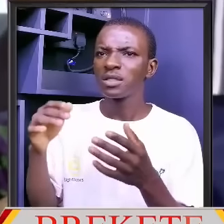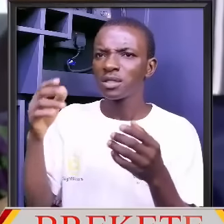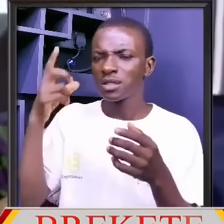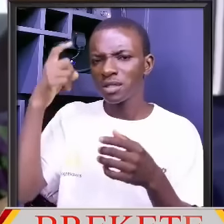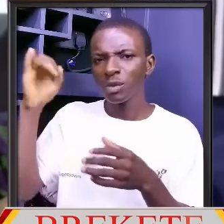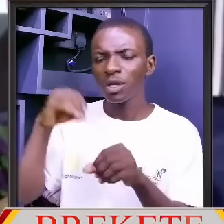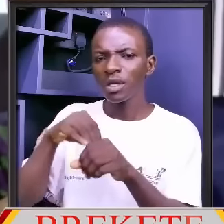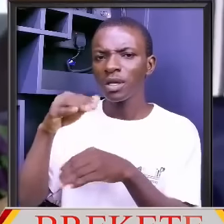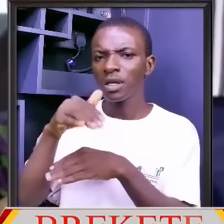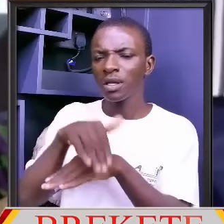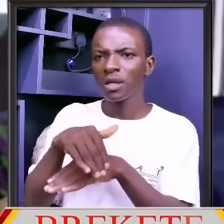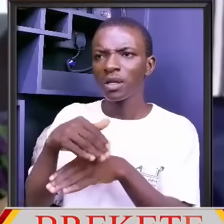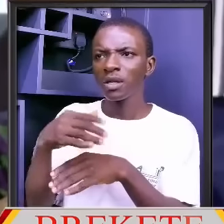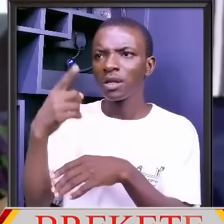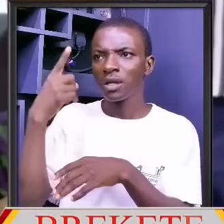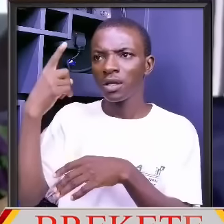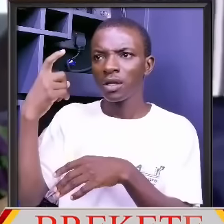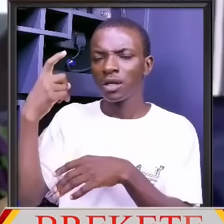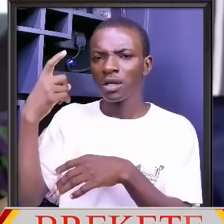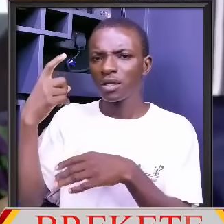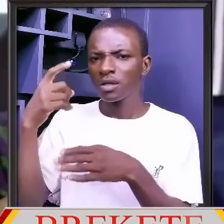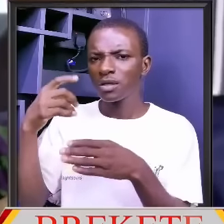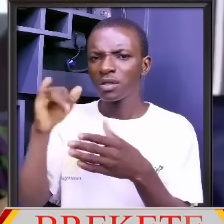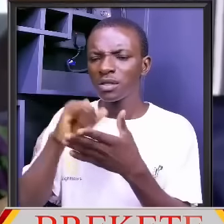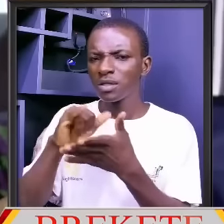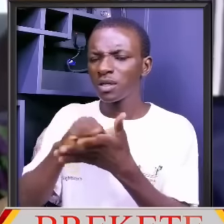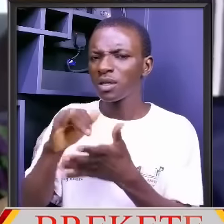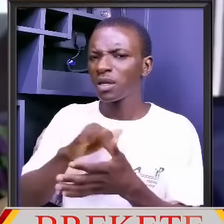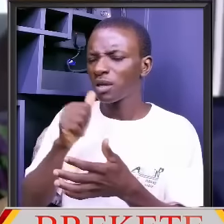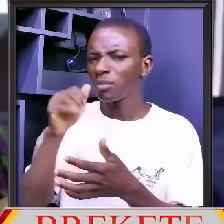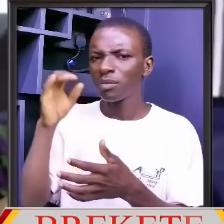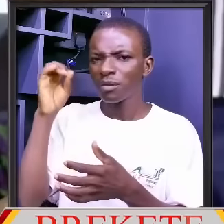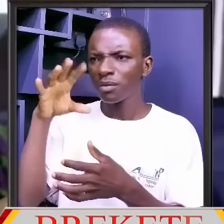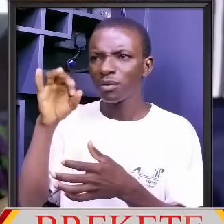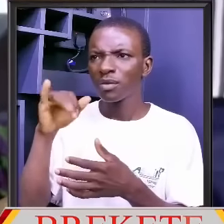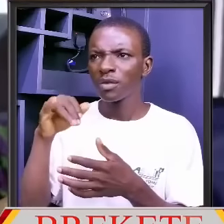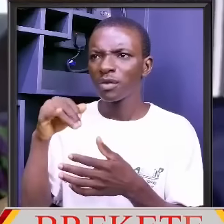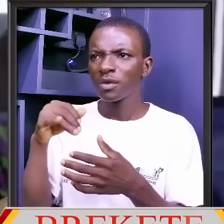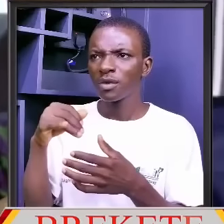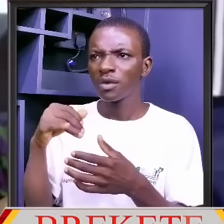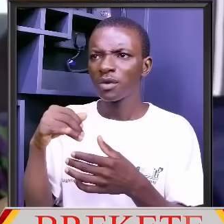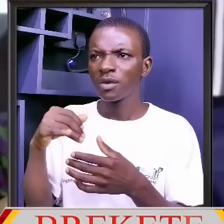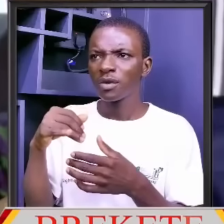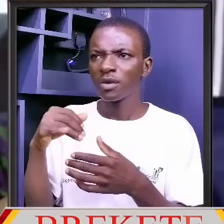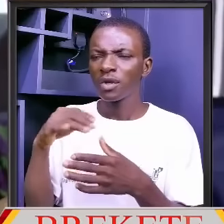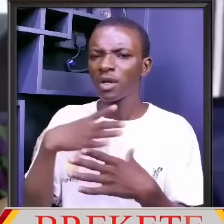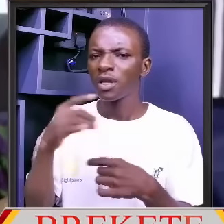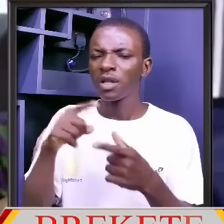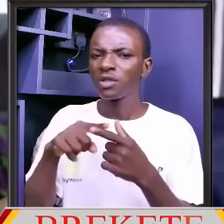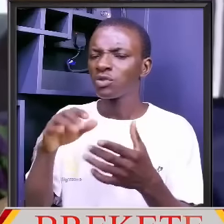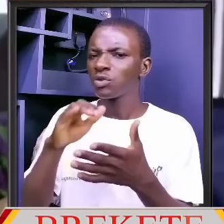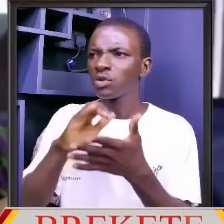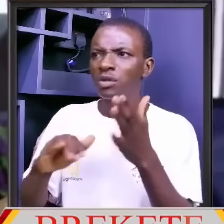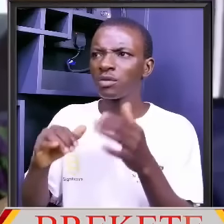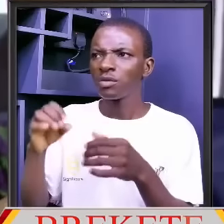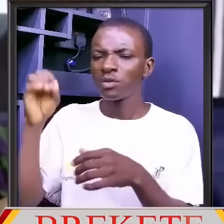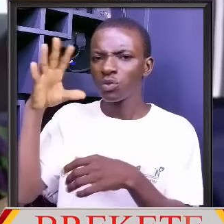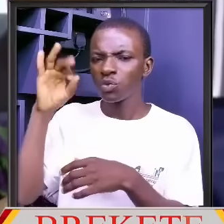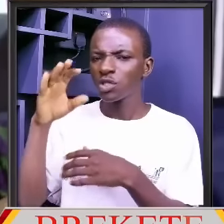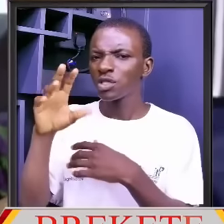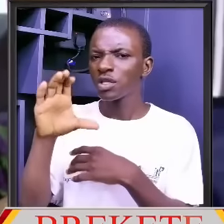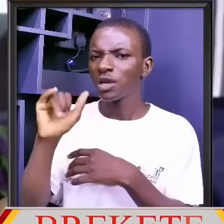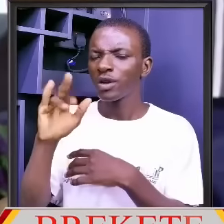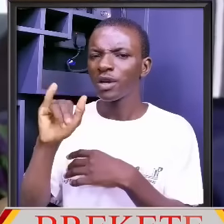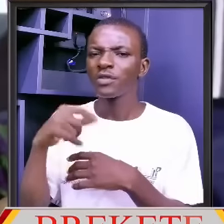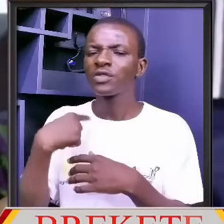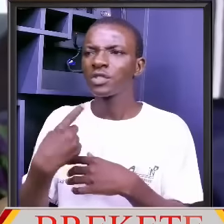been witch. Now true, say I been witch. If I been witch, I for like make the commot the witch for my body.